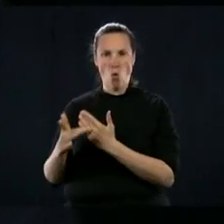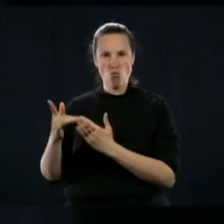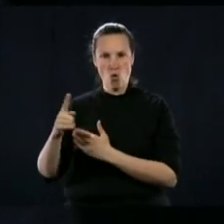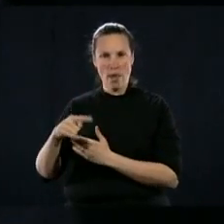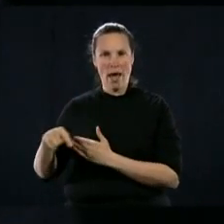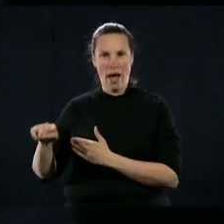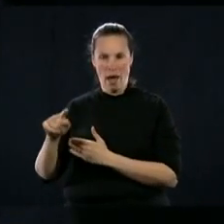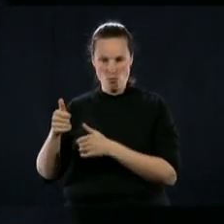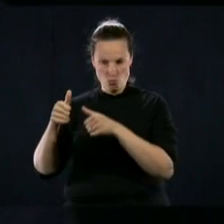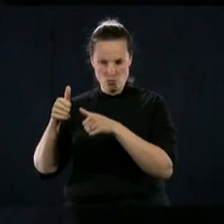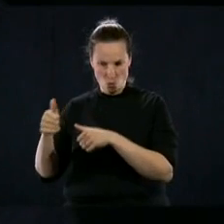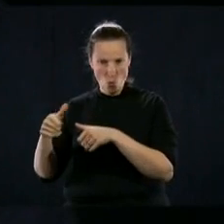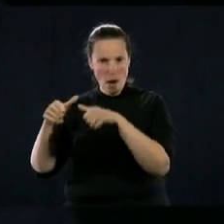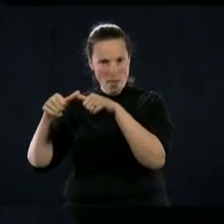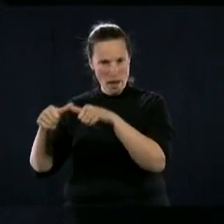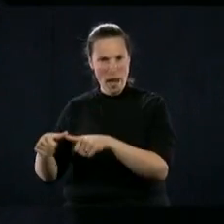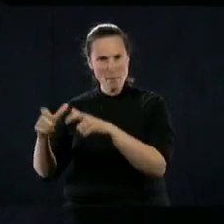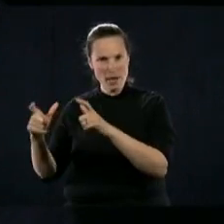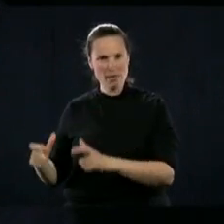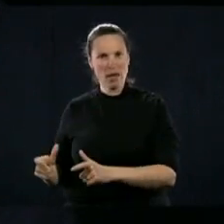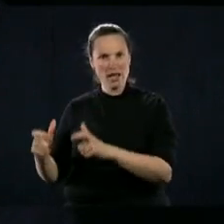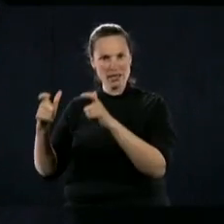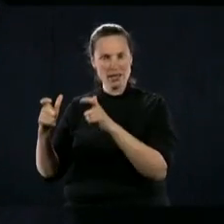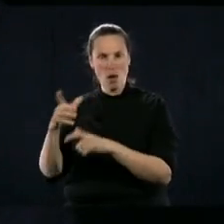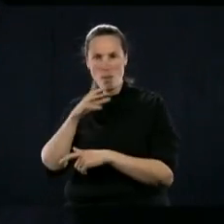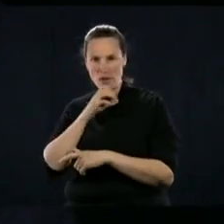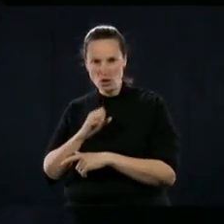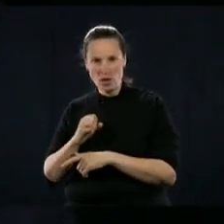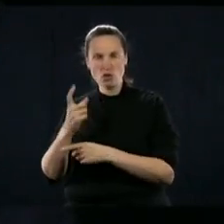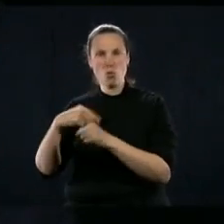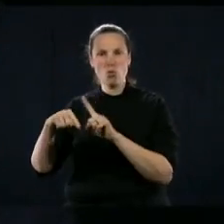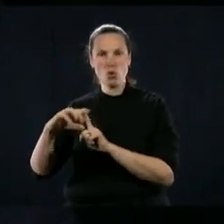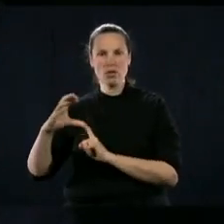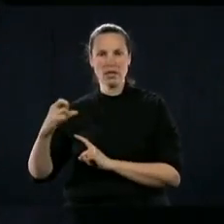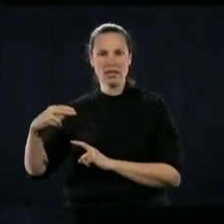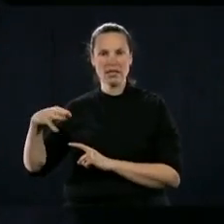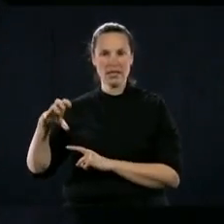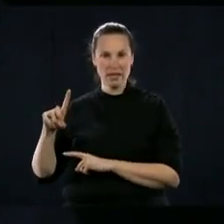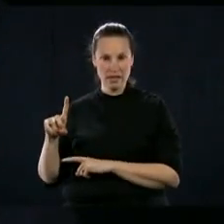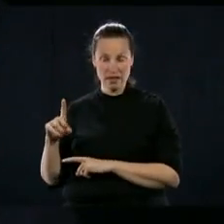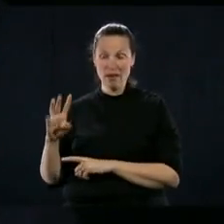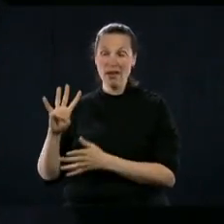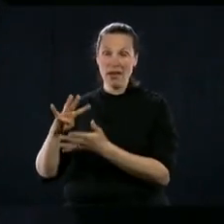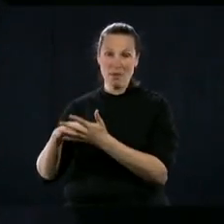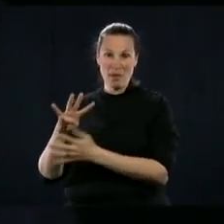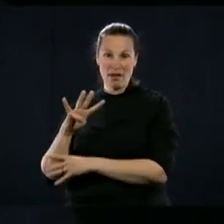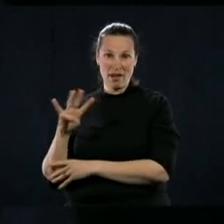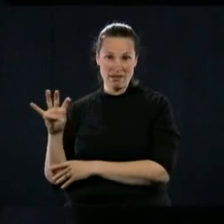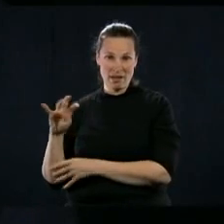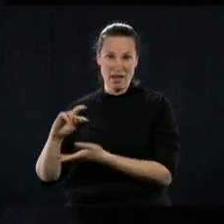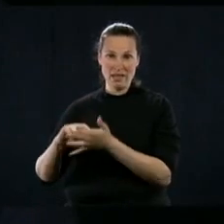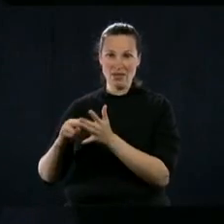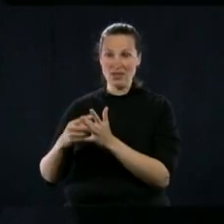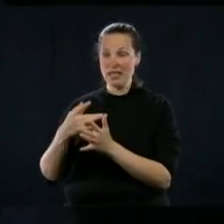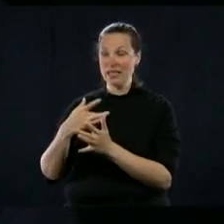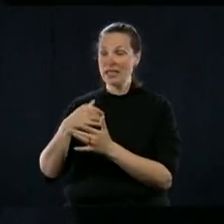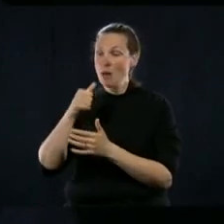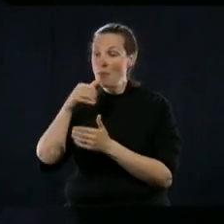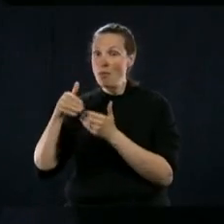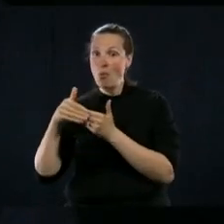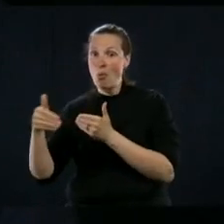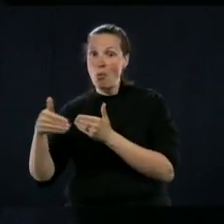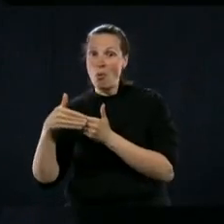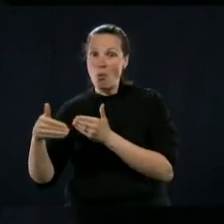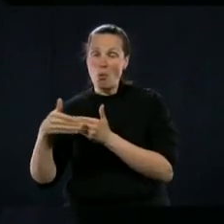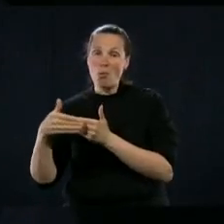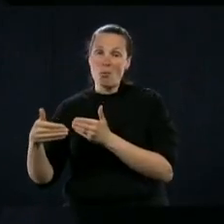4,400 vulnerable people in CHSLDs and other residences who are infected. So unfortunately, we can expect over the next